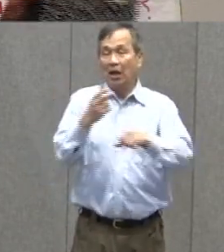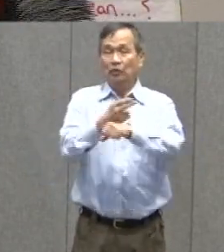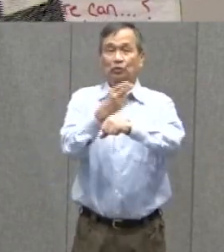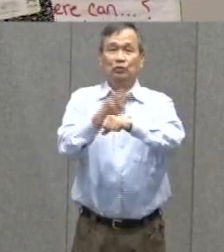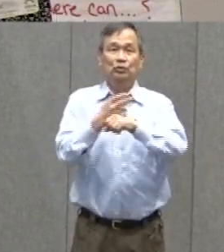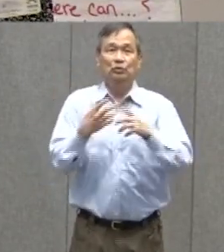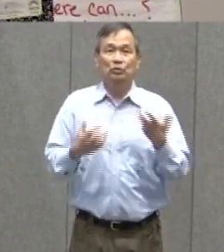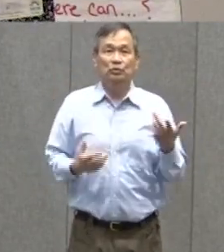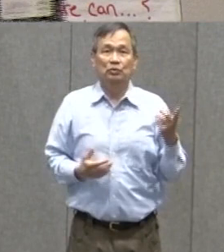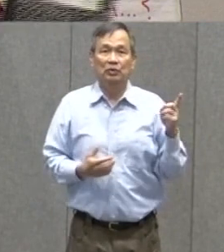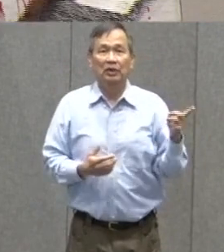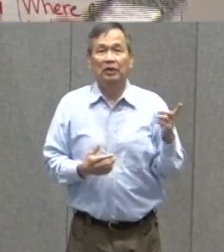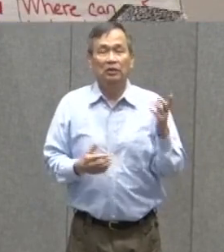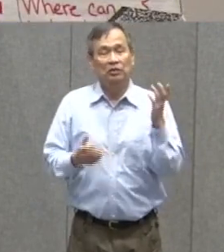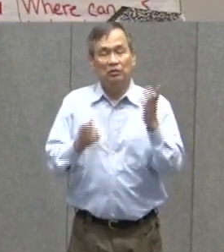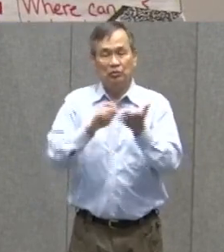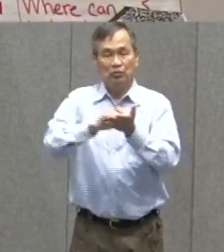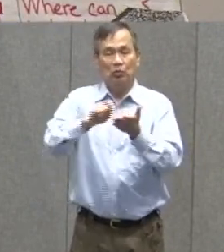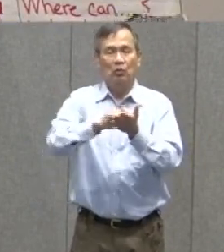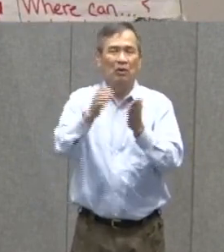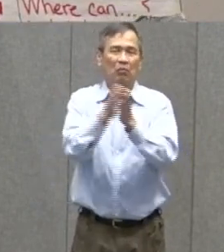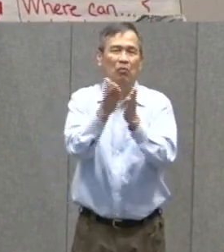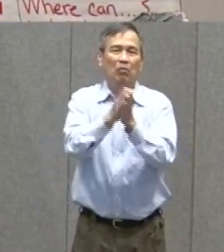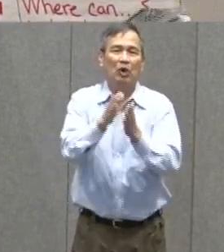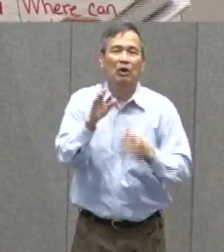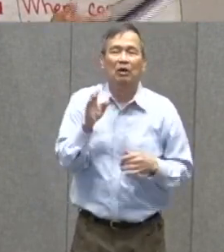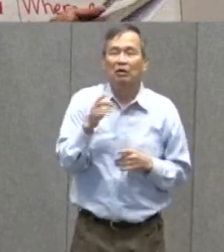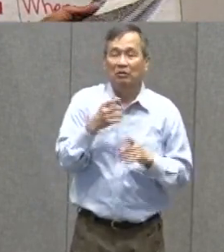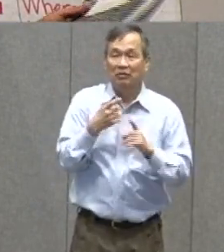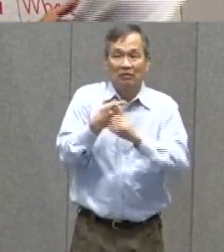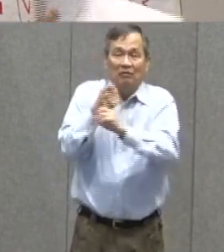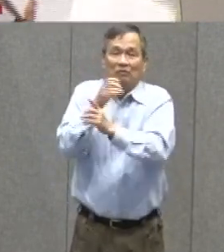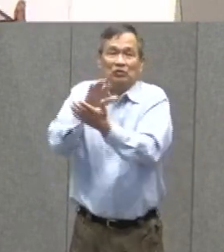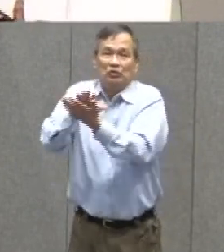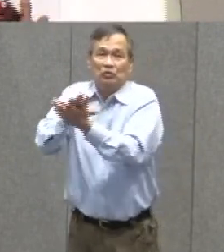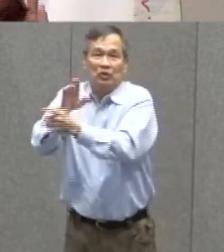this is a composition book, and if you brought it home from school,